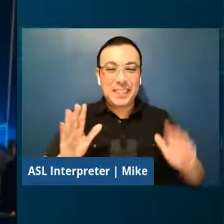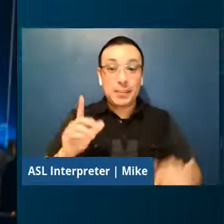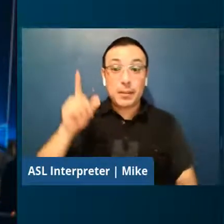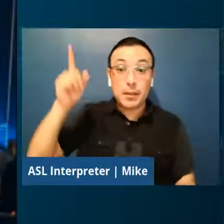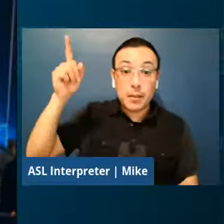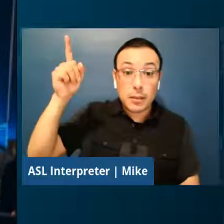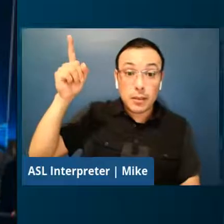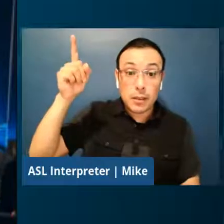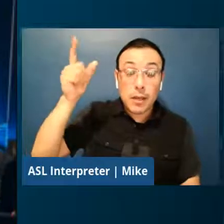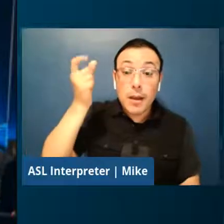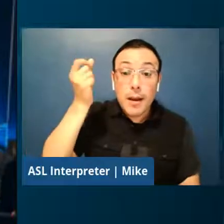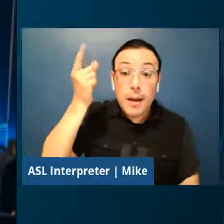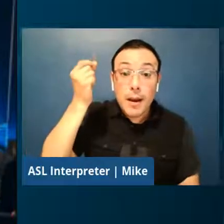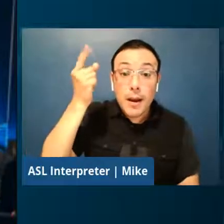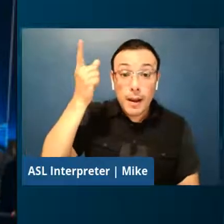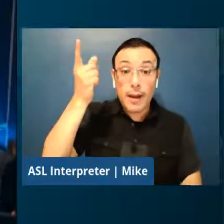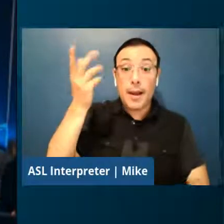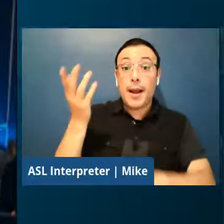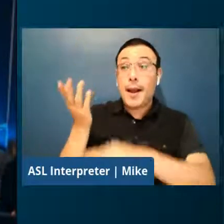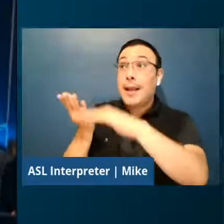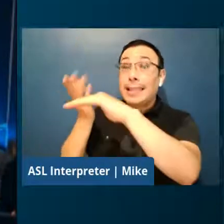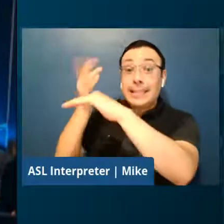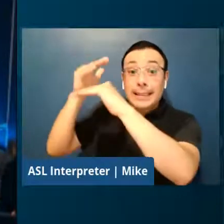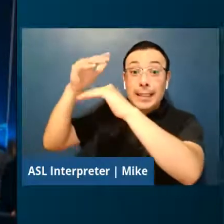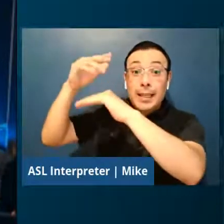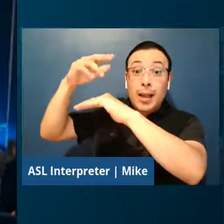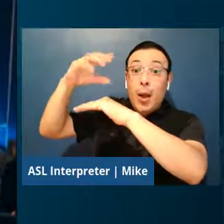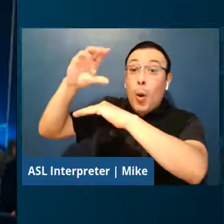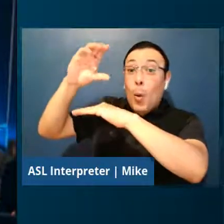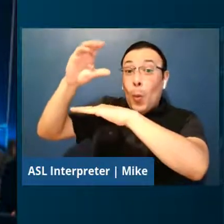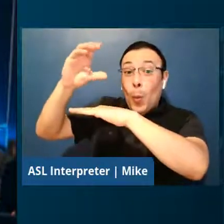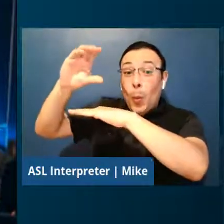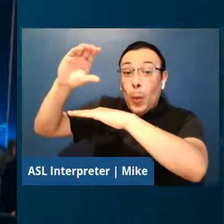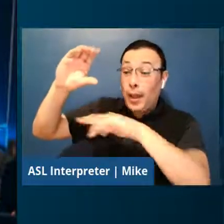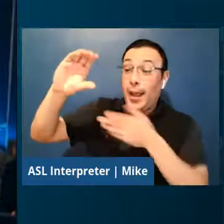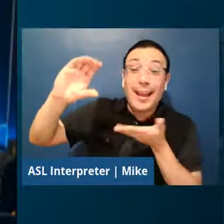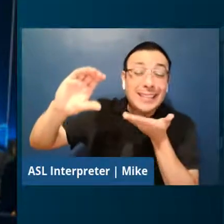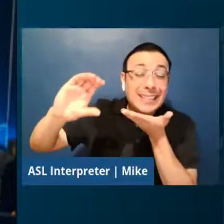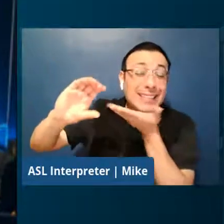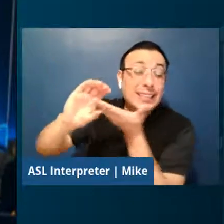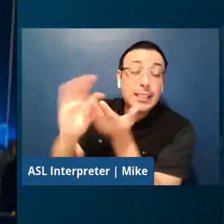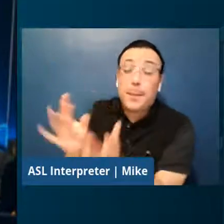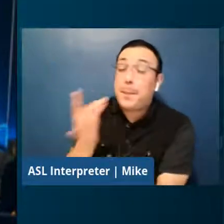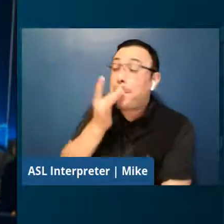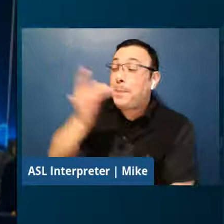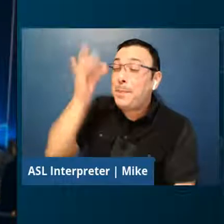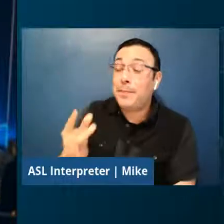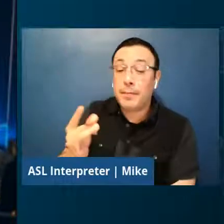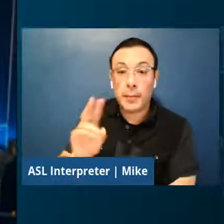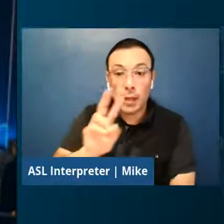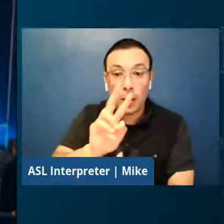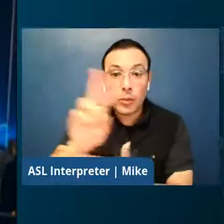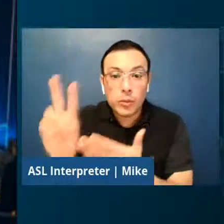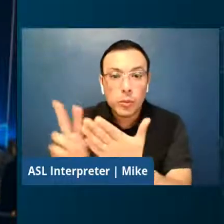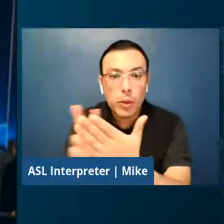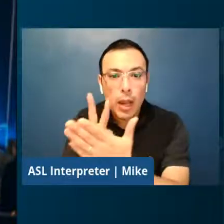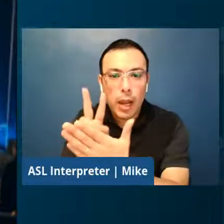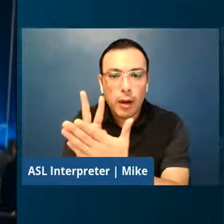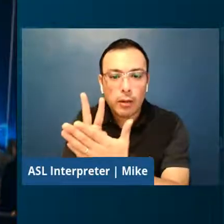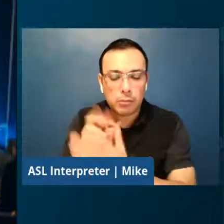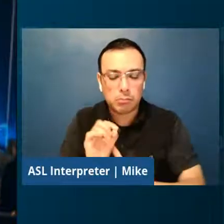that the sweet spot while leaving them up in space was actually 2 hours. So either that oven